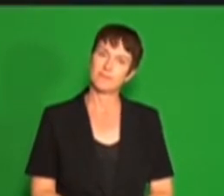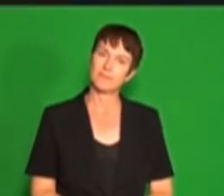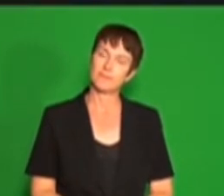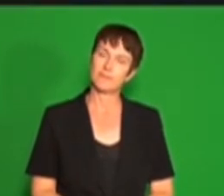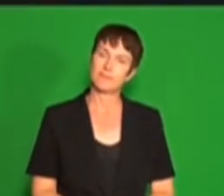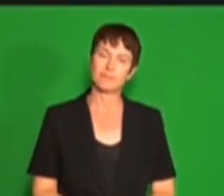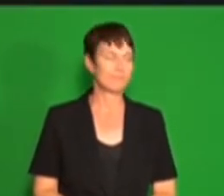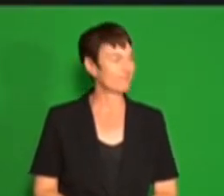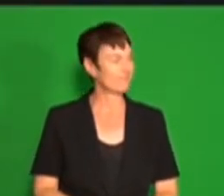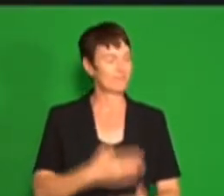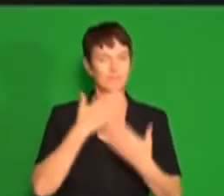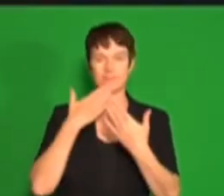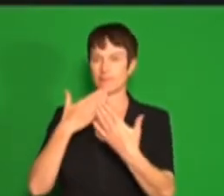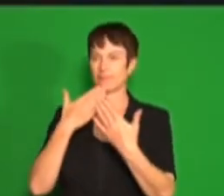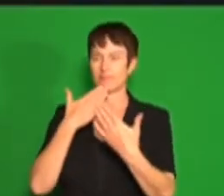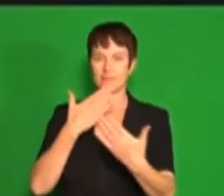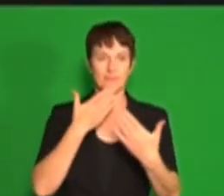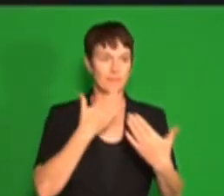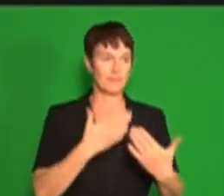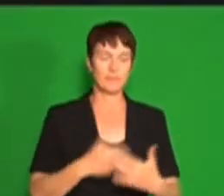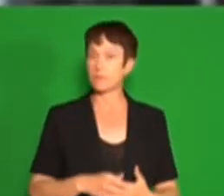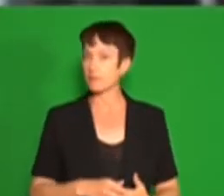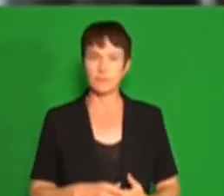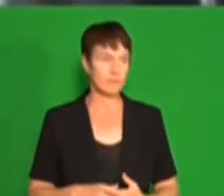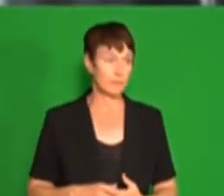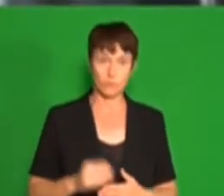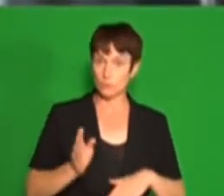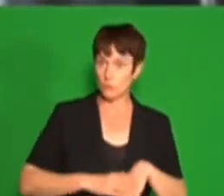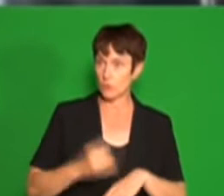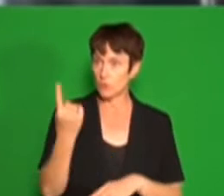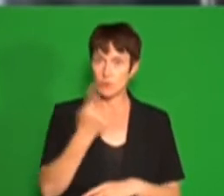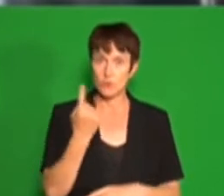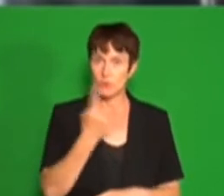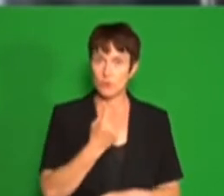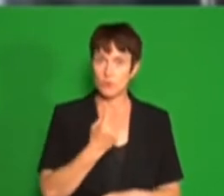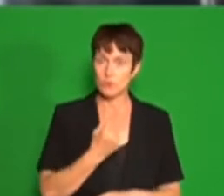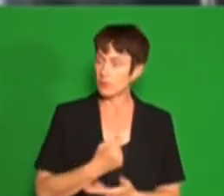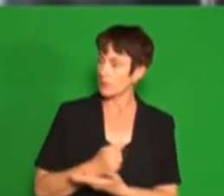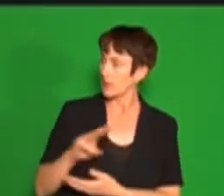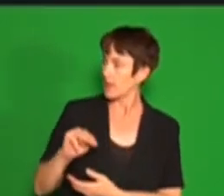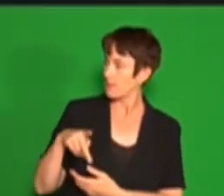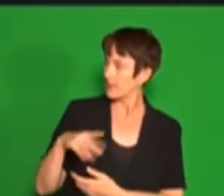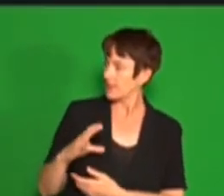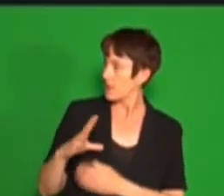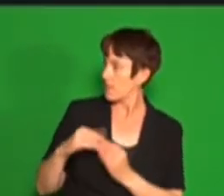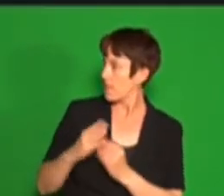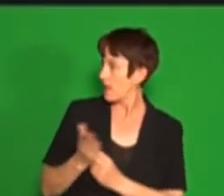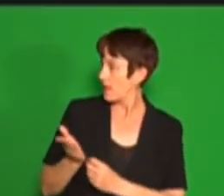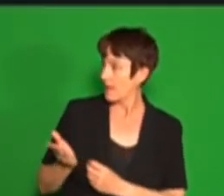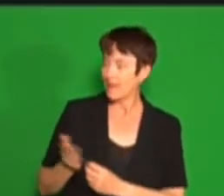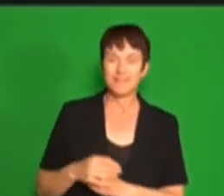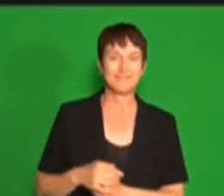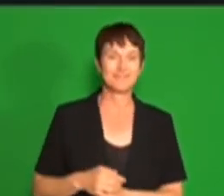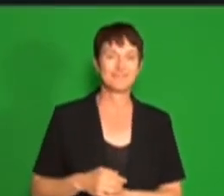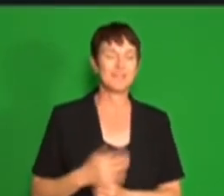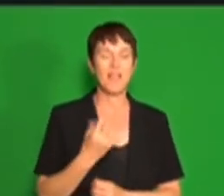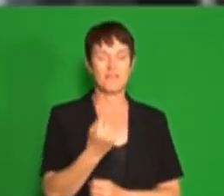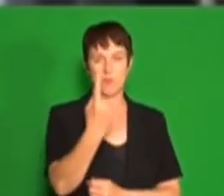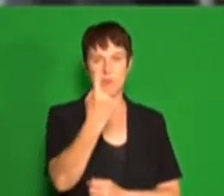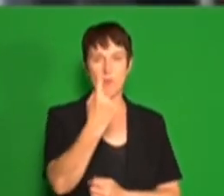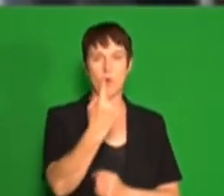Thank you, Governor. Any other questions? These ones, Yes. I'm sure they are MPC members. Yes, Governor, we have a question